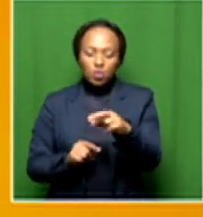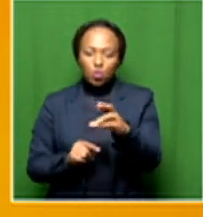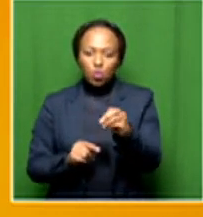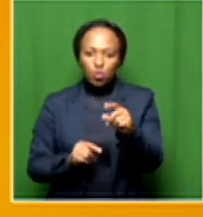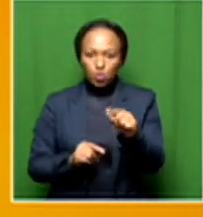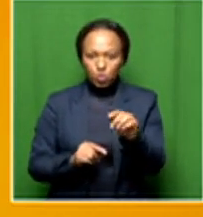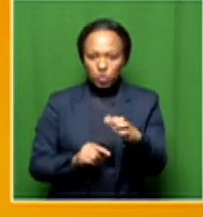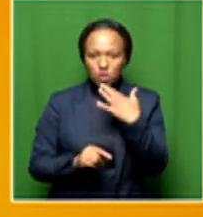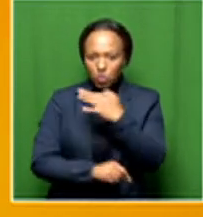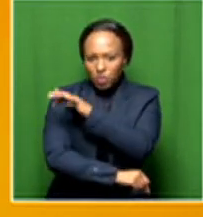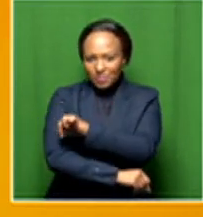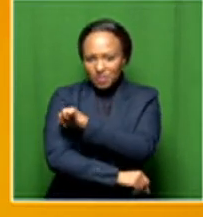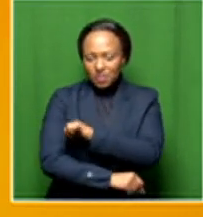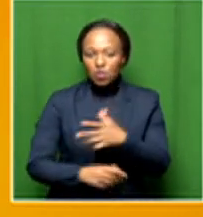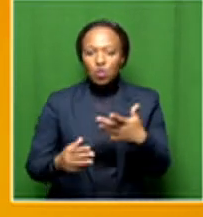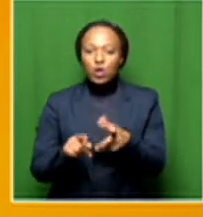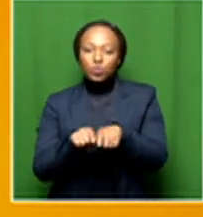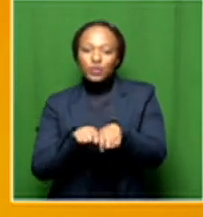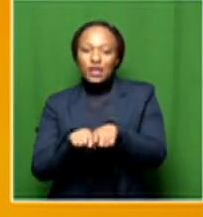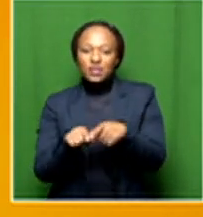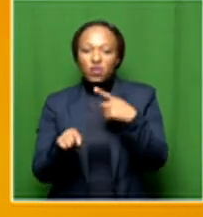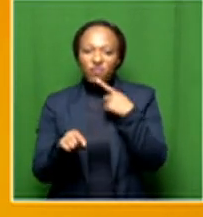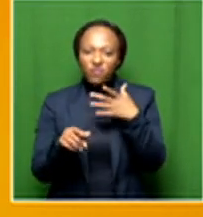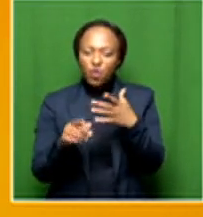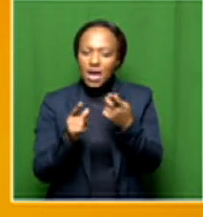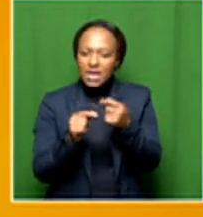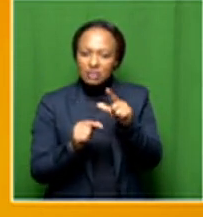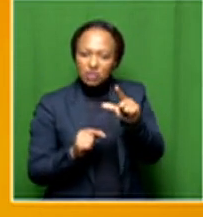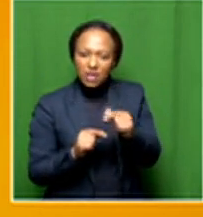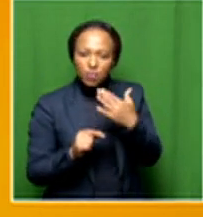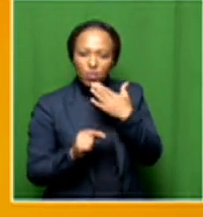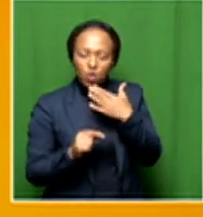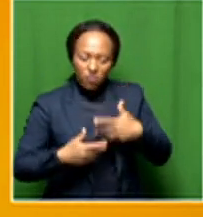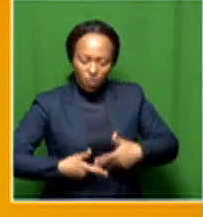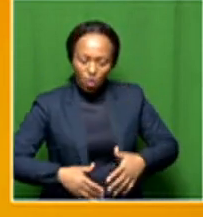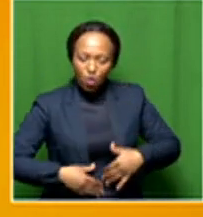trials that are taking place to test a low-cost anti-diarrhea drug, would you